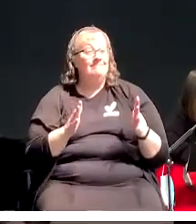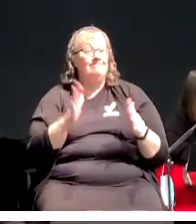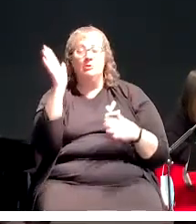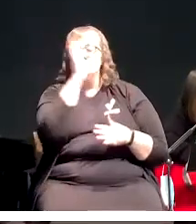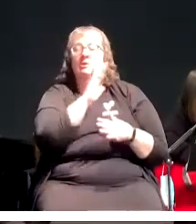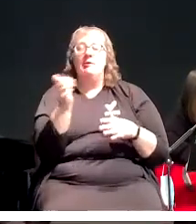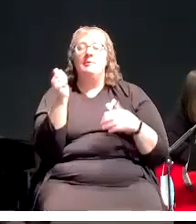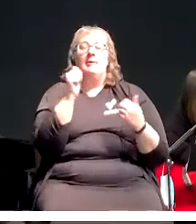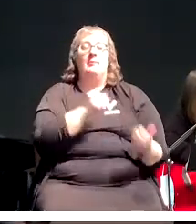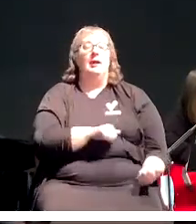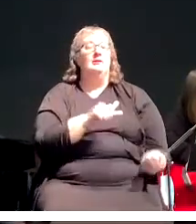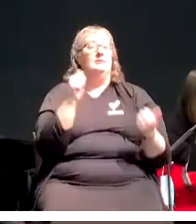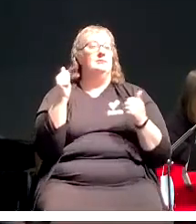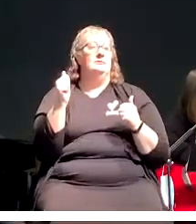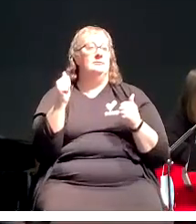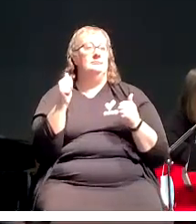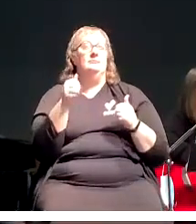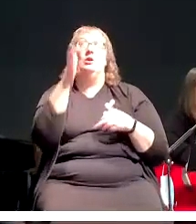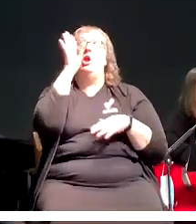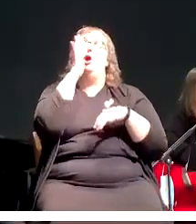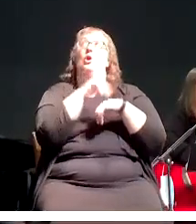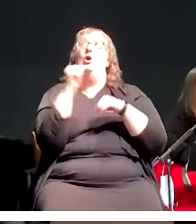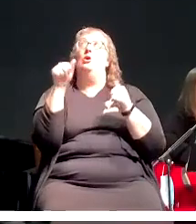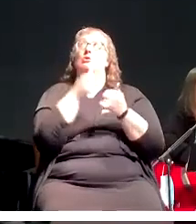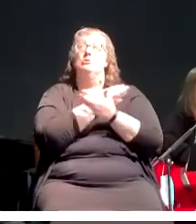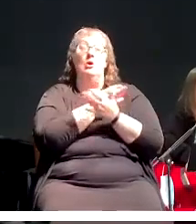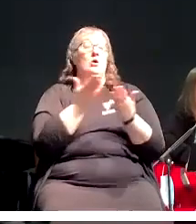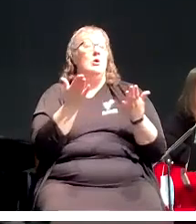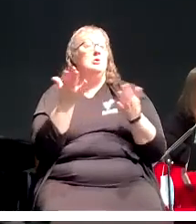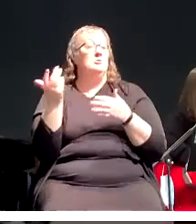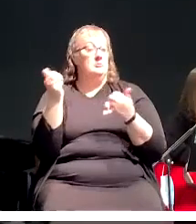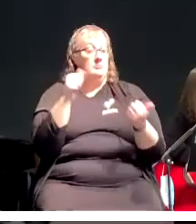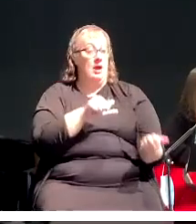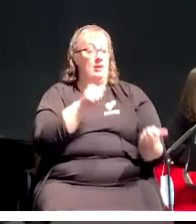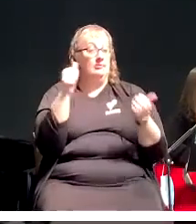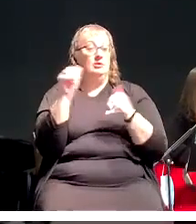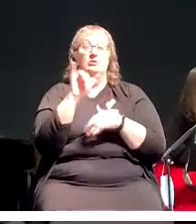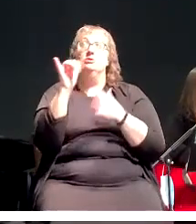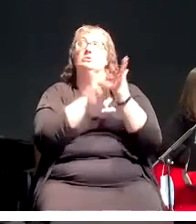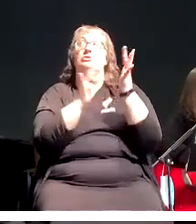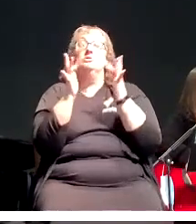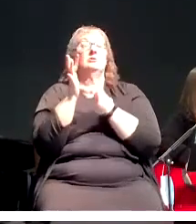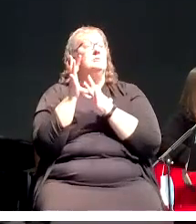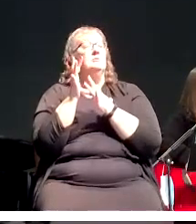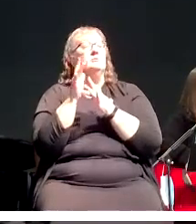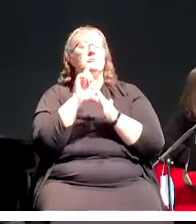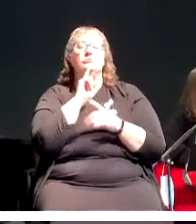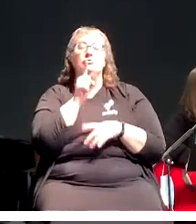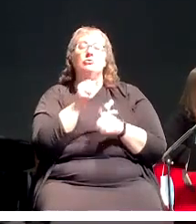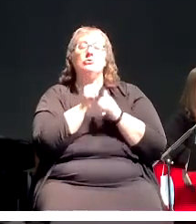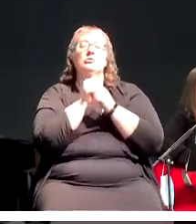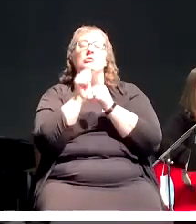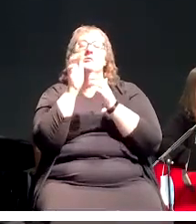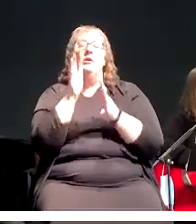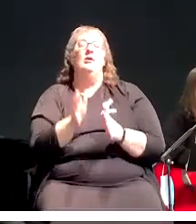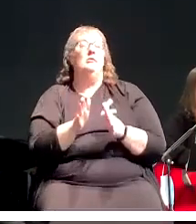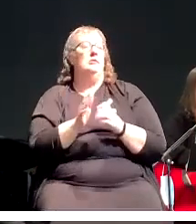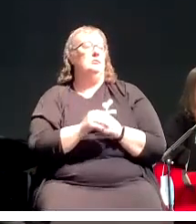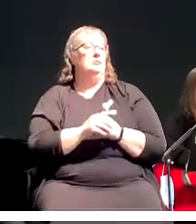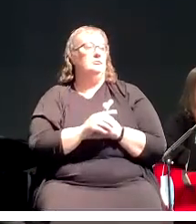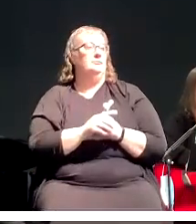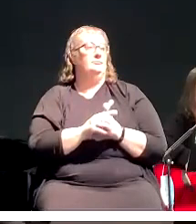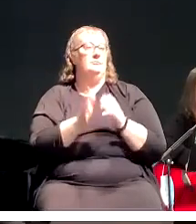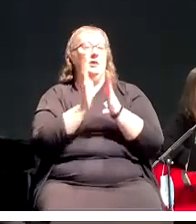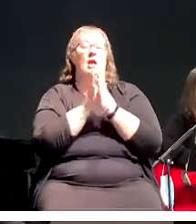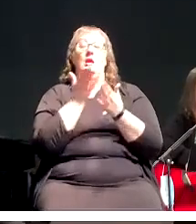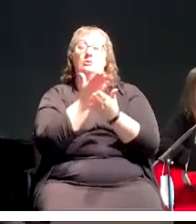been baptized. God calls us all to be baptized just as Jesus was, to be a true follower. I ask